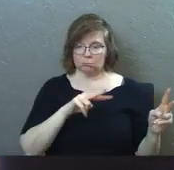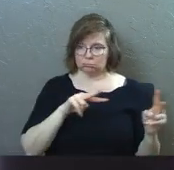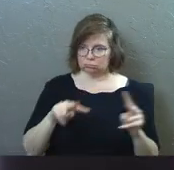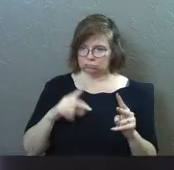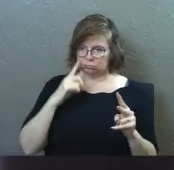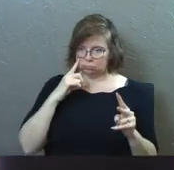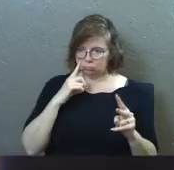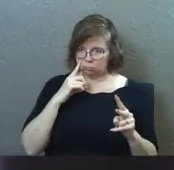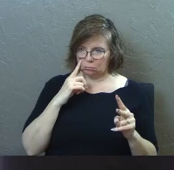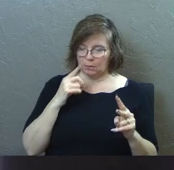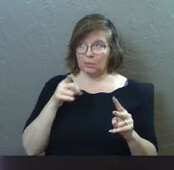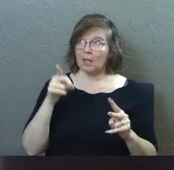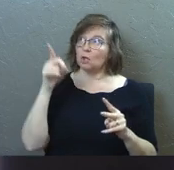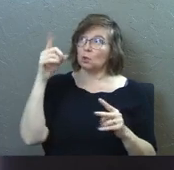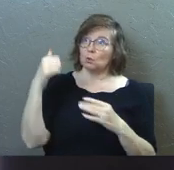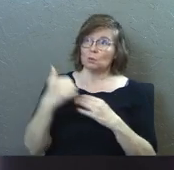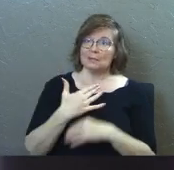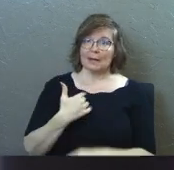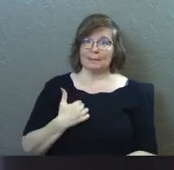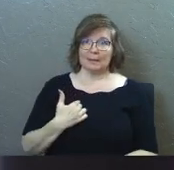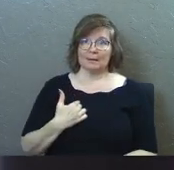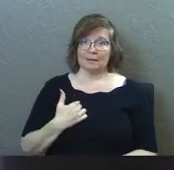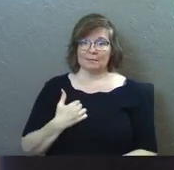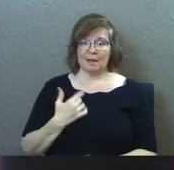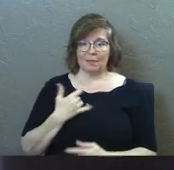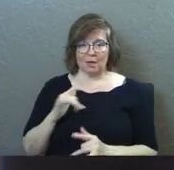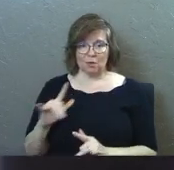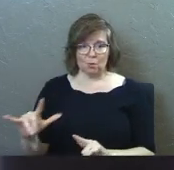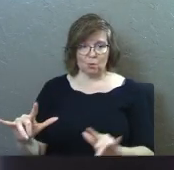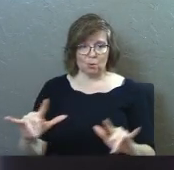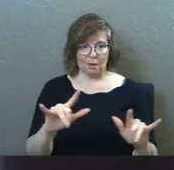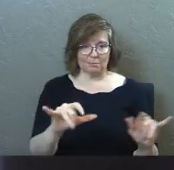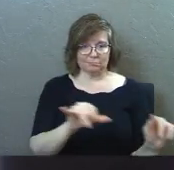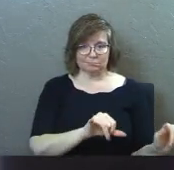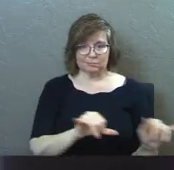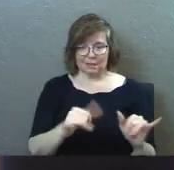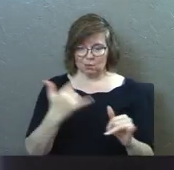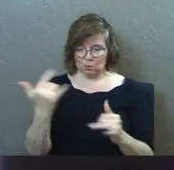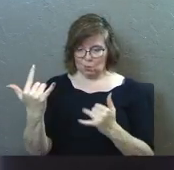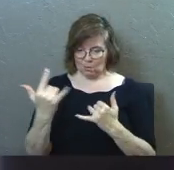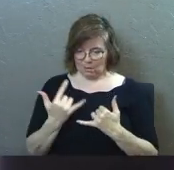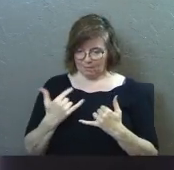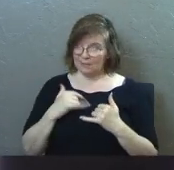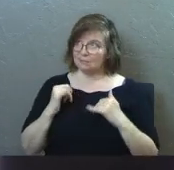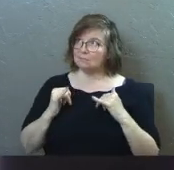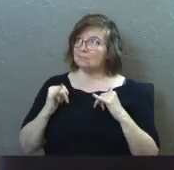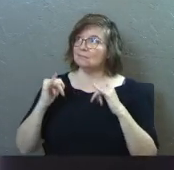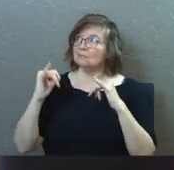know that you sent me. And that you love them as much as you love me.